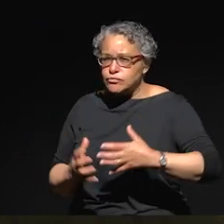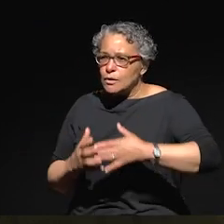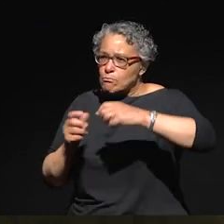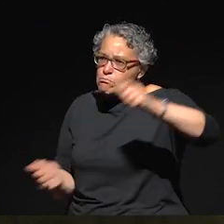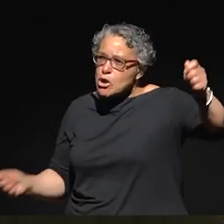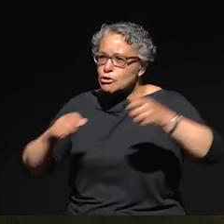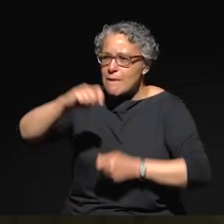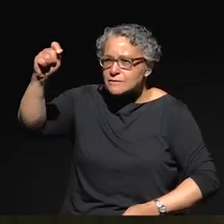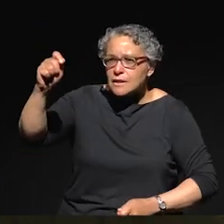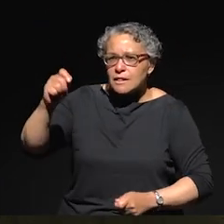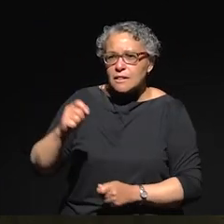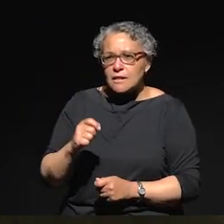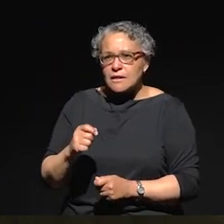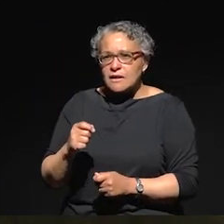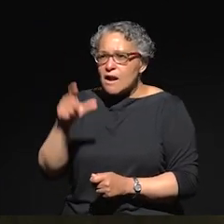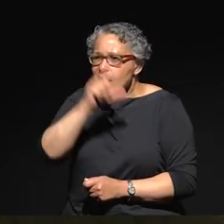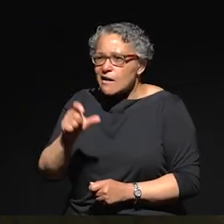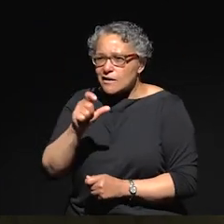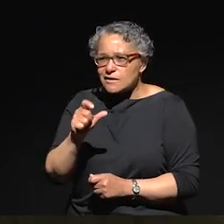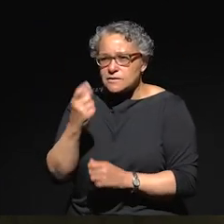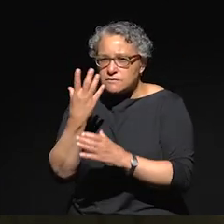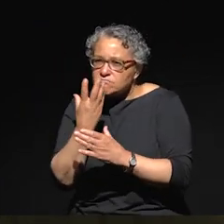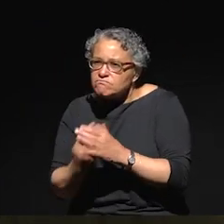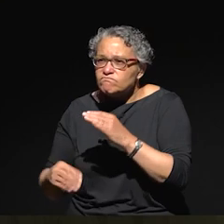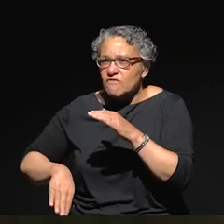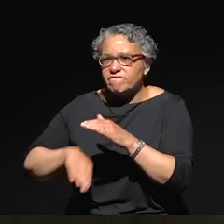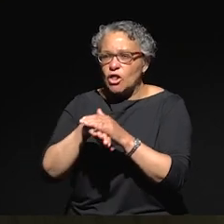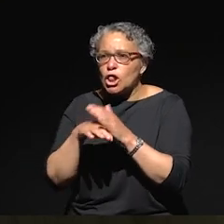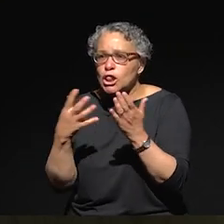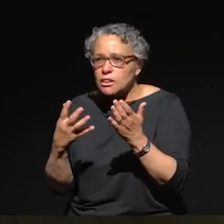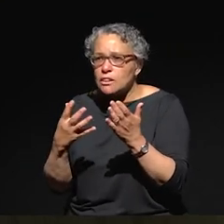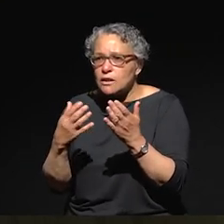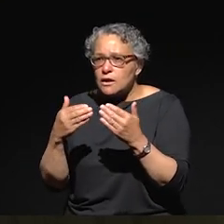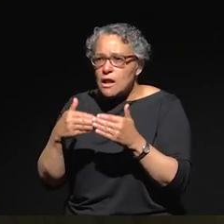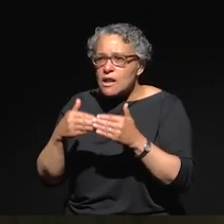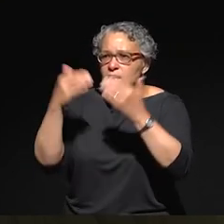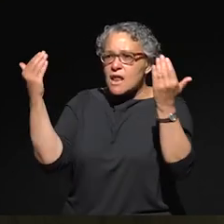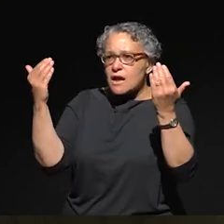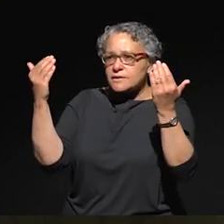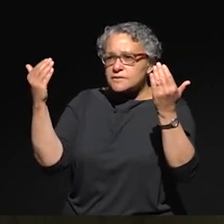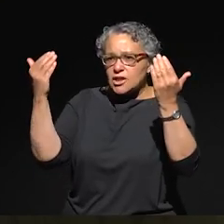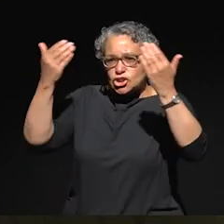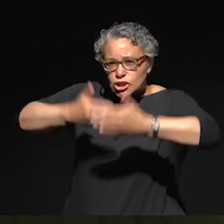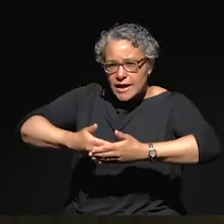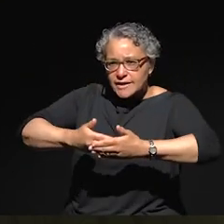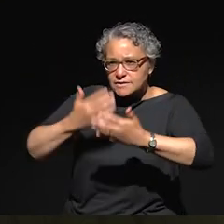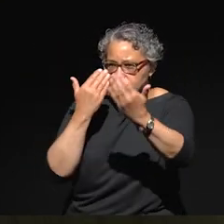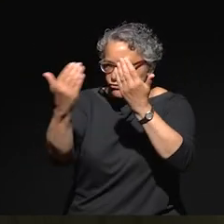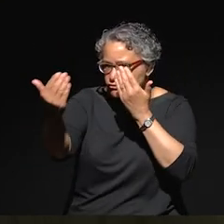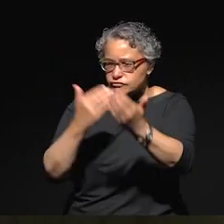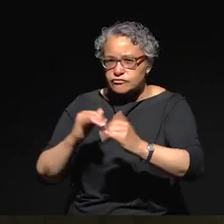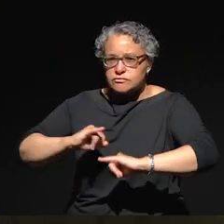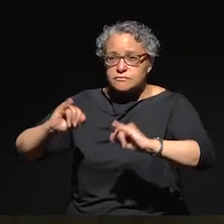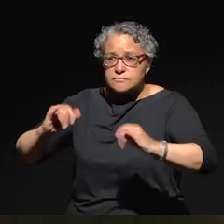Athens, and there's more dramatic effects of light and shade. He's developing his pictorial